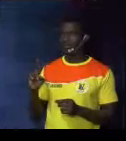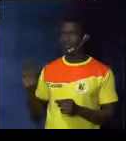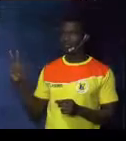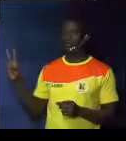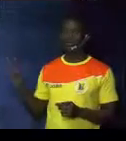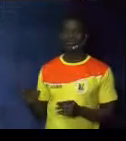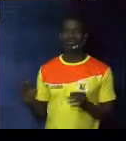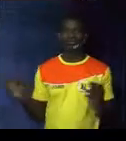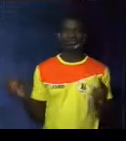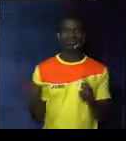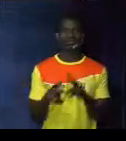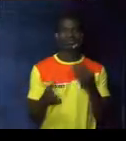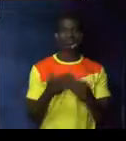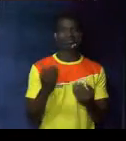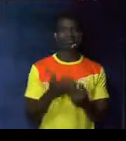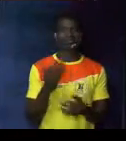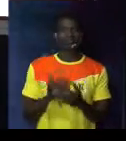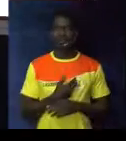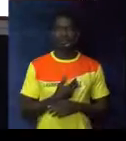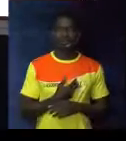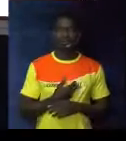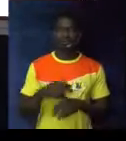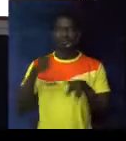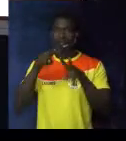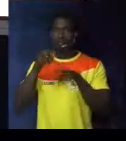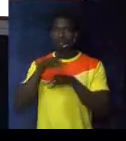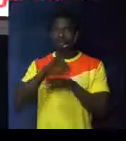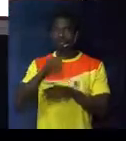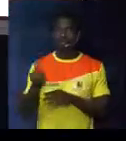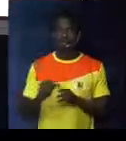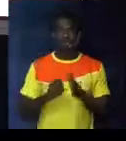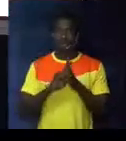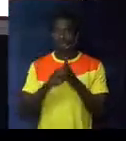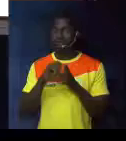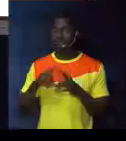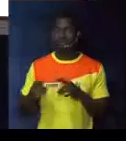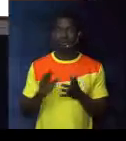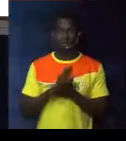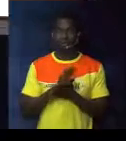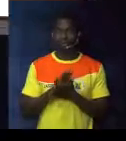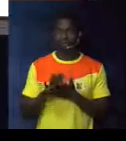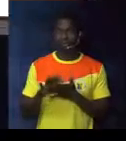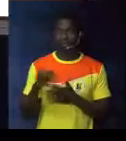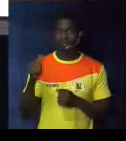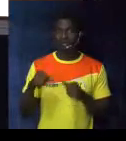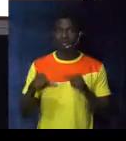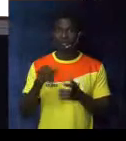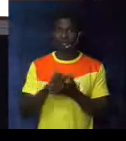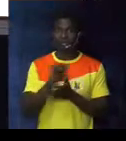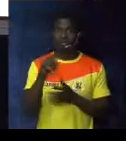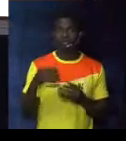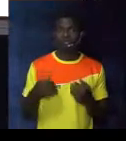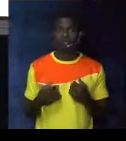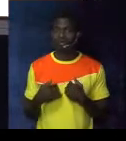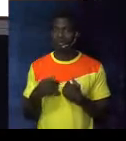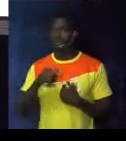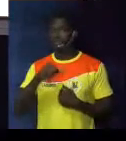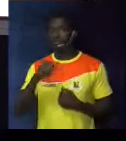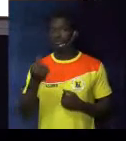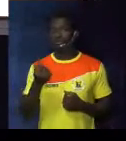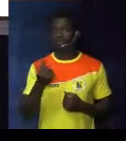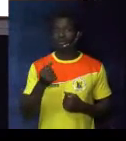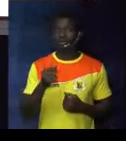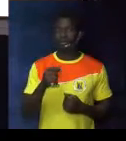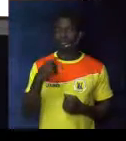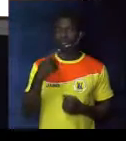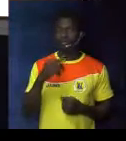26,712. Very simple, right? Let's just take a look at another example to clear up any gray areas that you may have. The second example